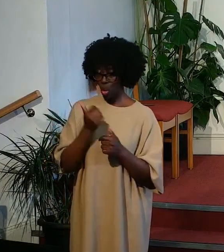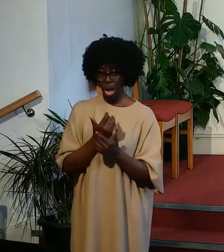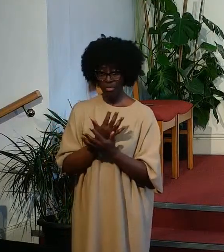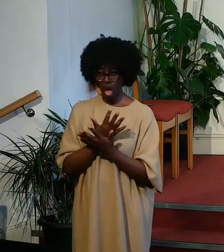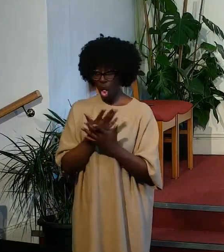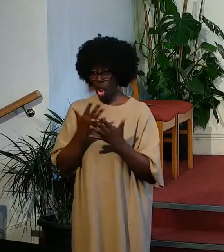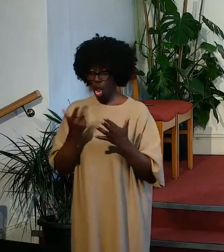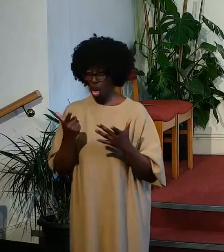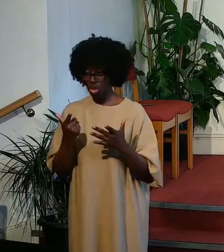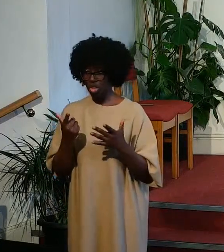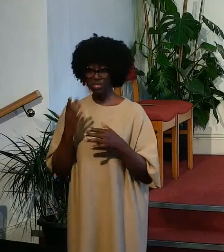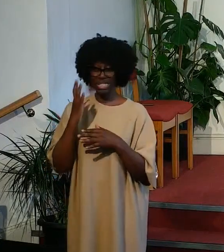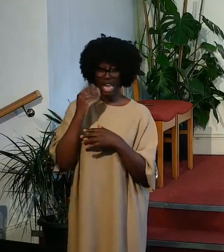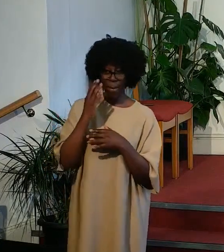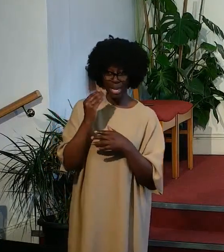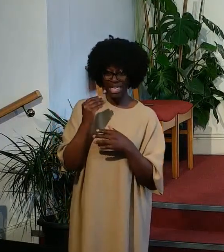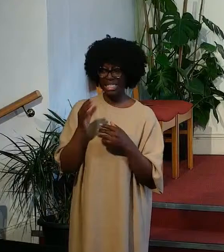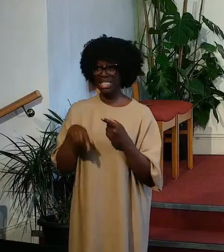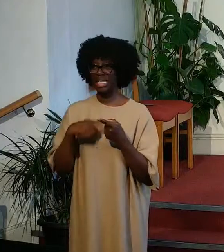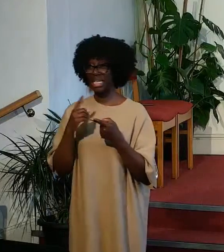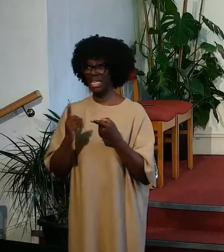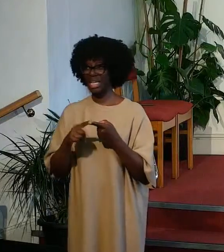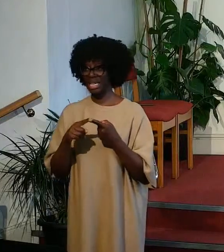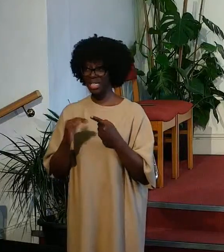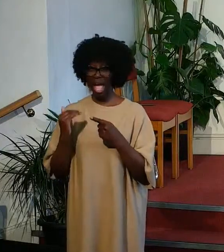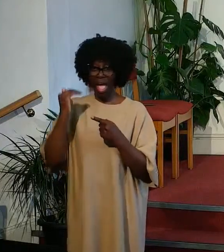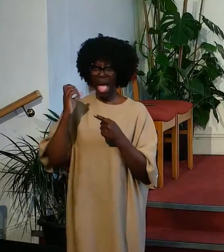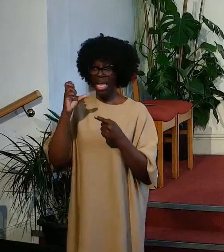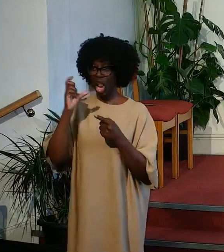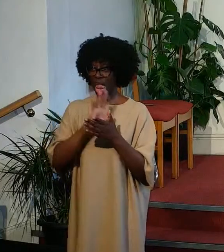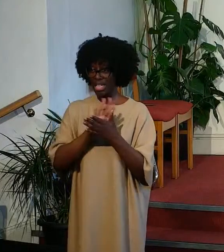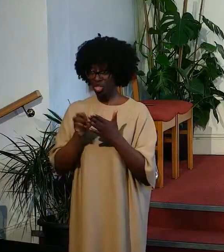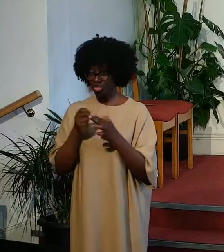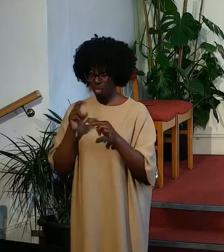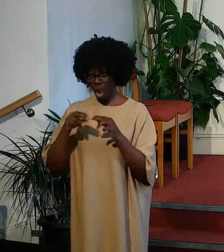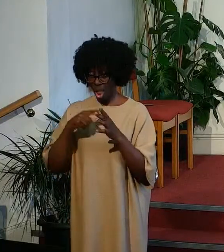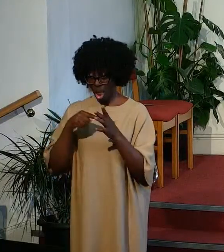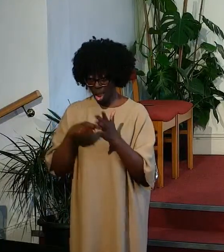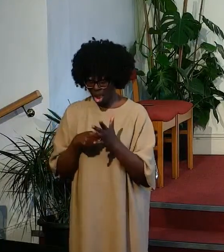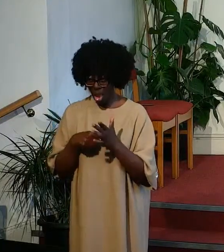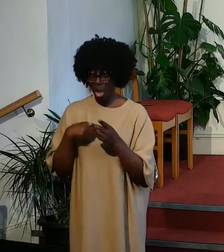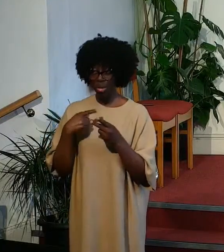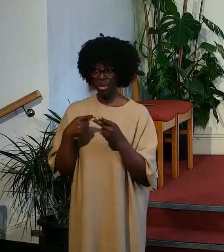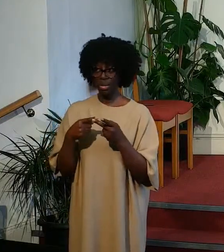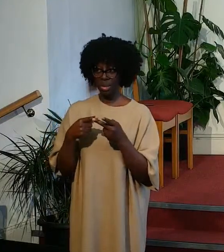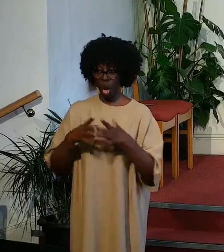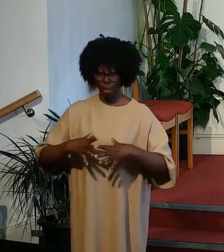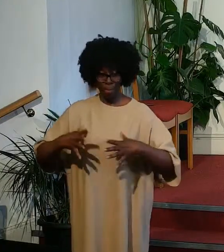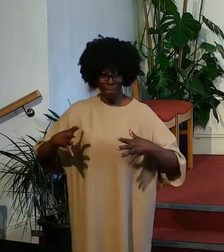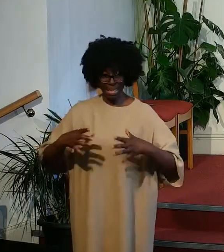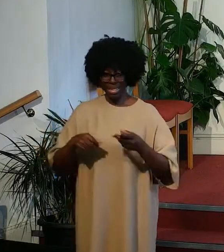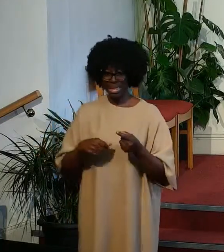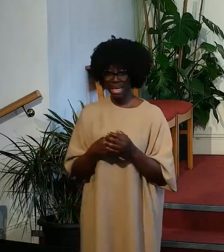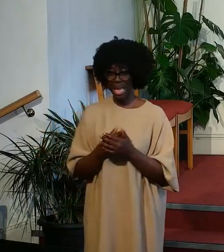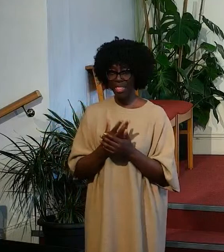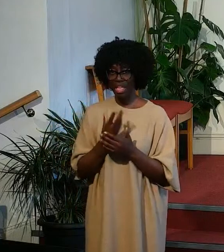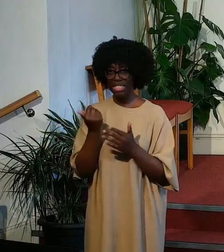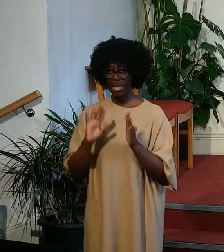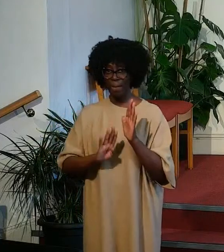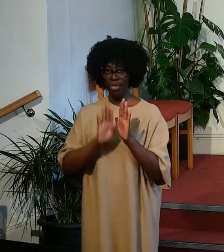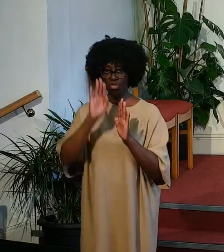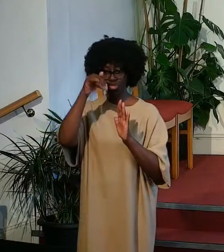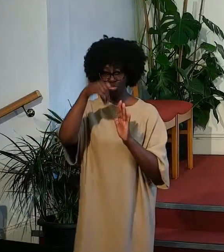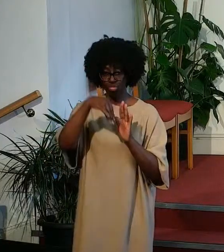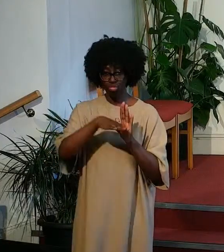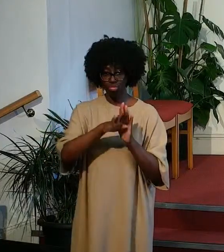diabetes, high blood pressure, high cholesterol, obesity, there's some trends that are showing that people with